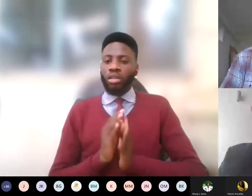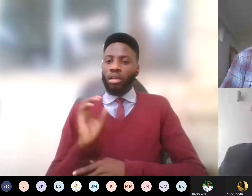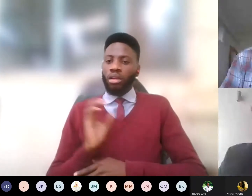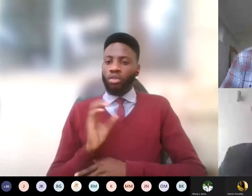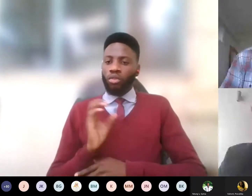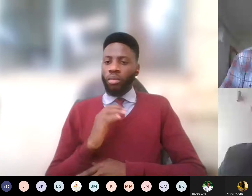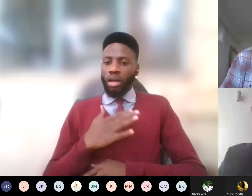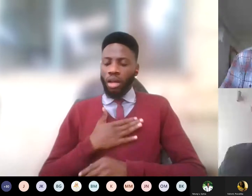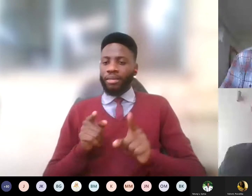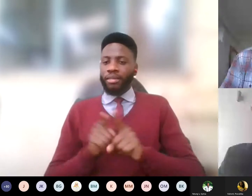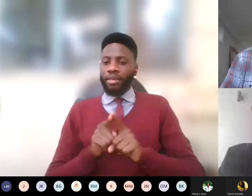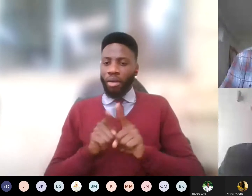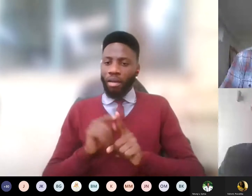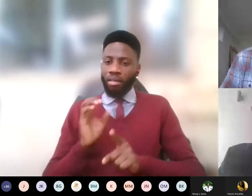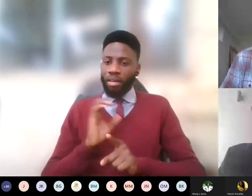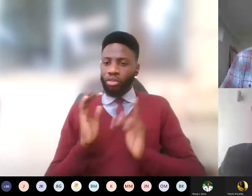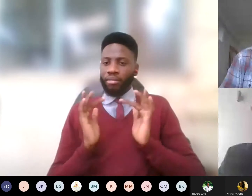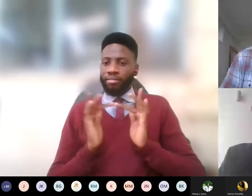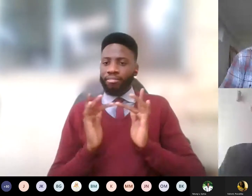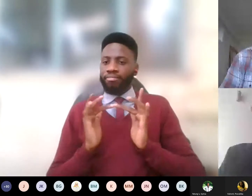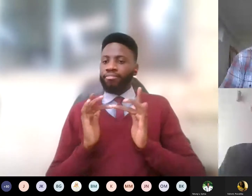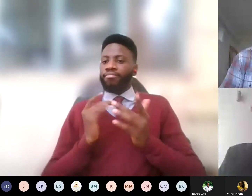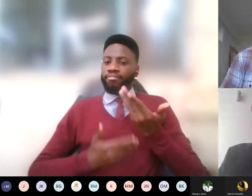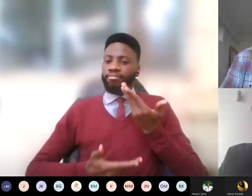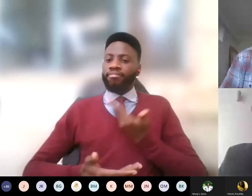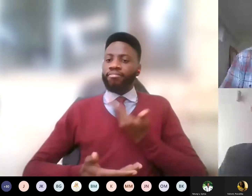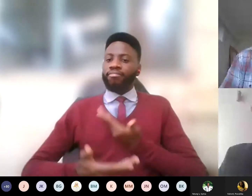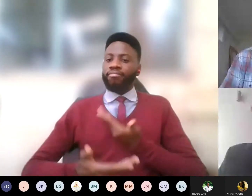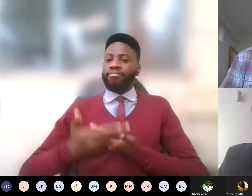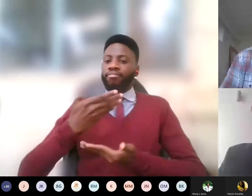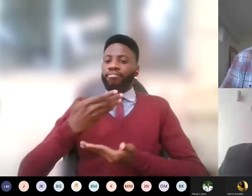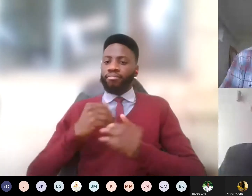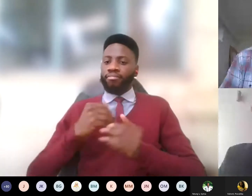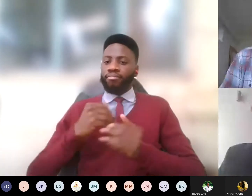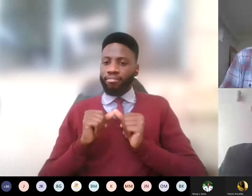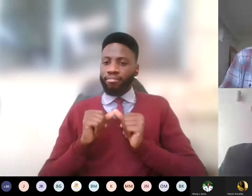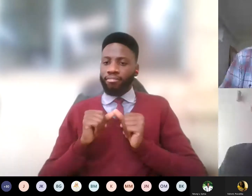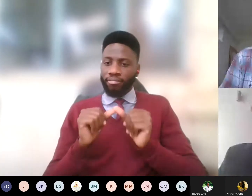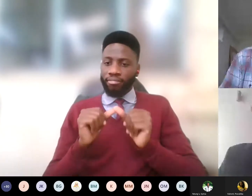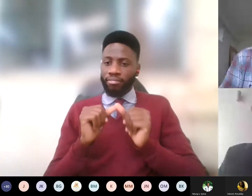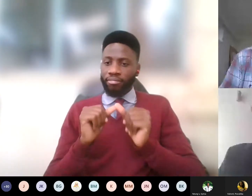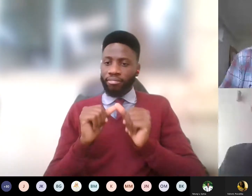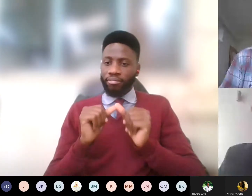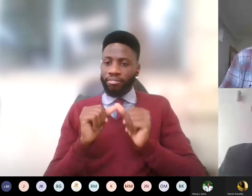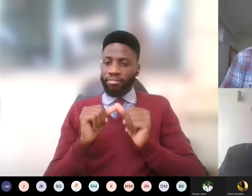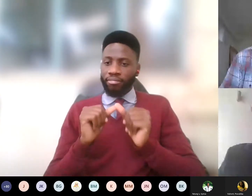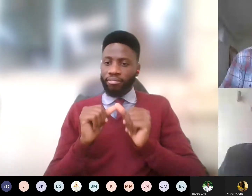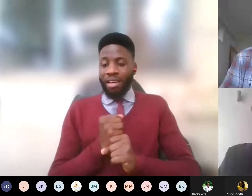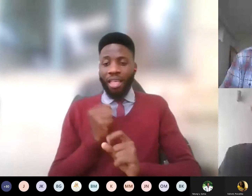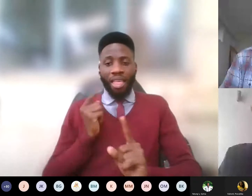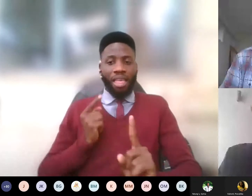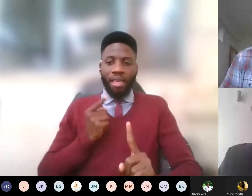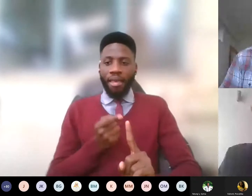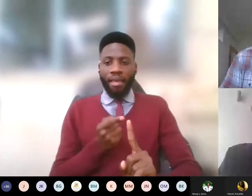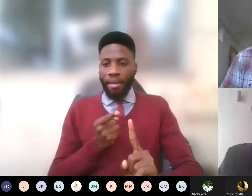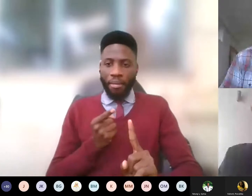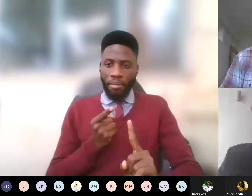fit into it? So with those remarks, thank you, Val. I will take this back to you for the next